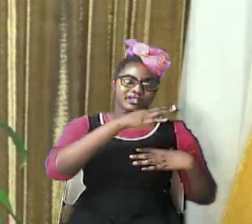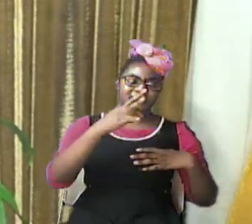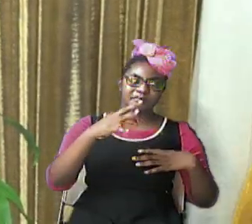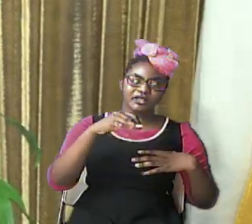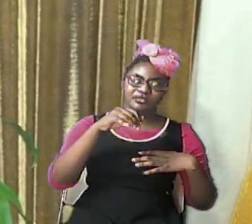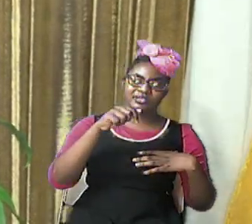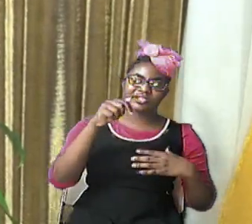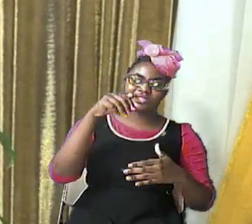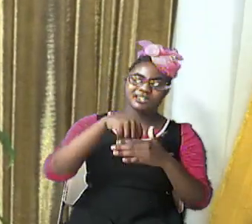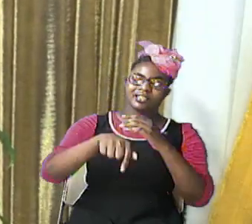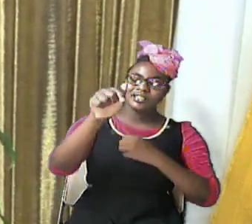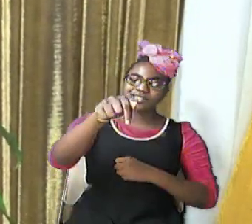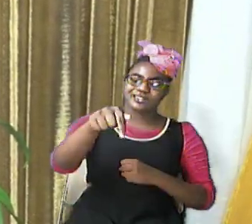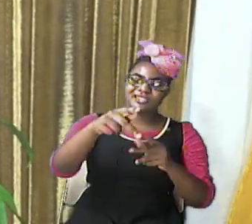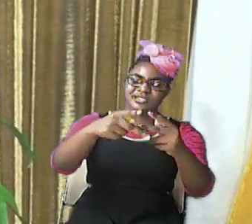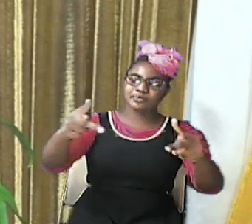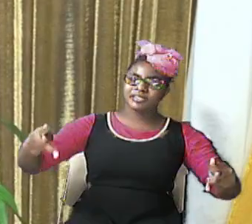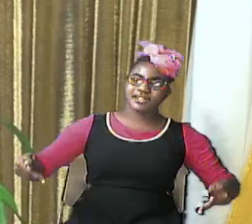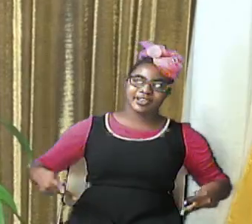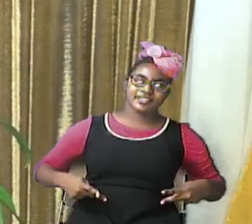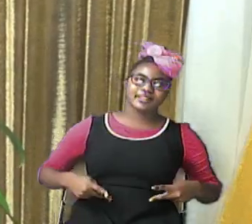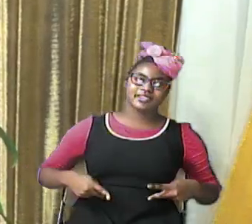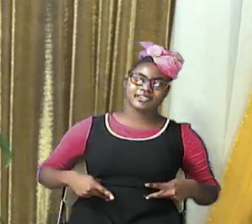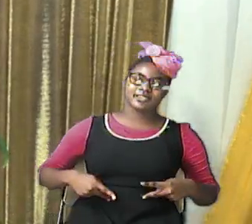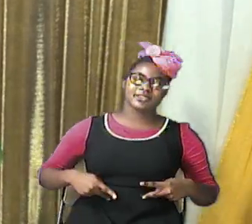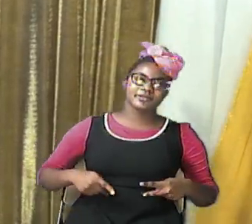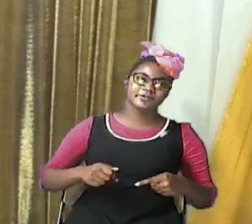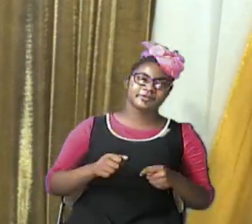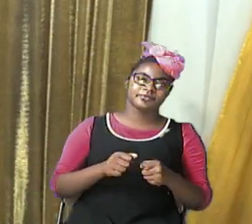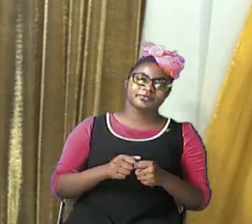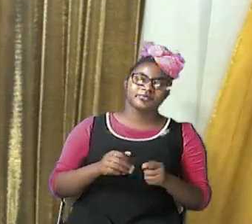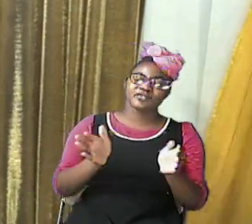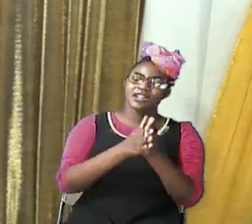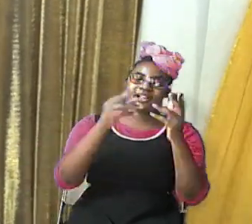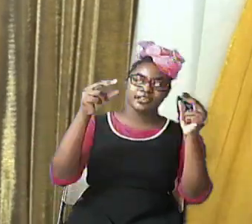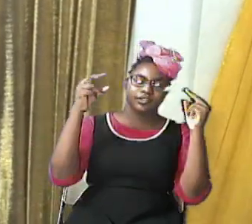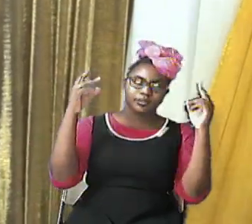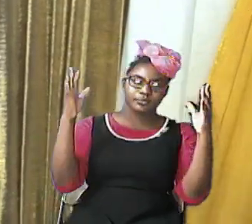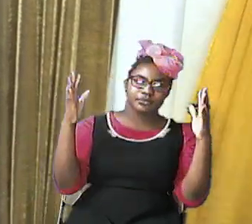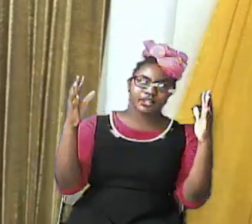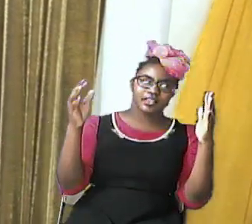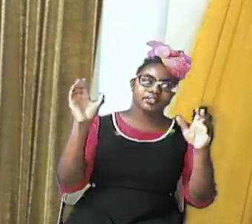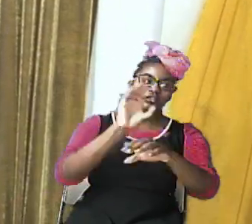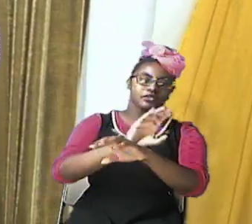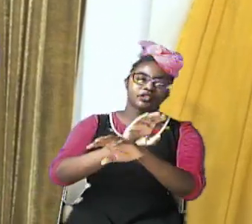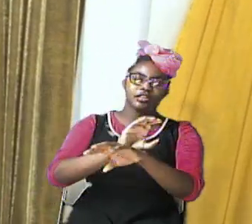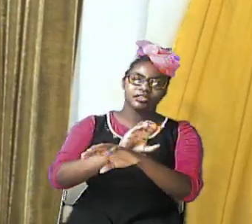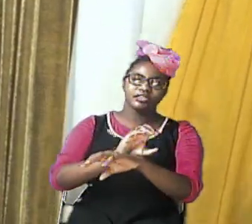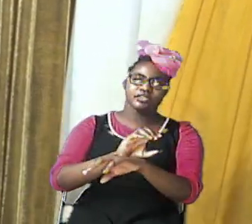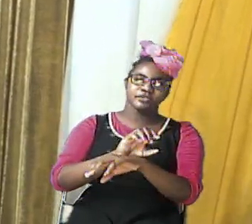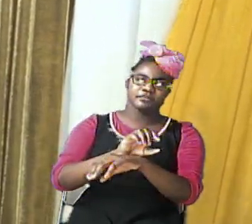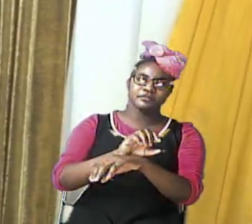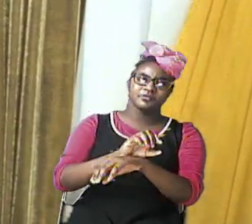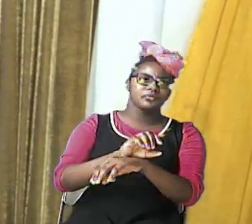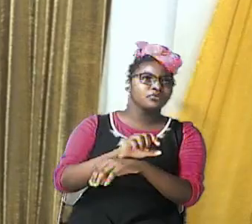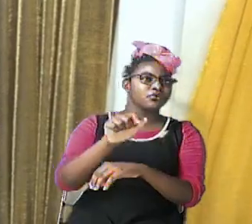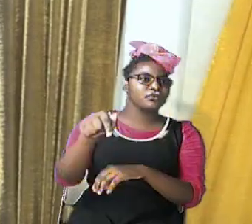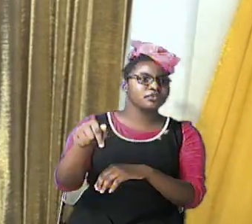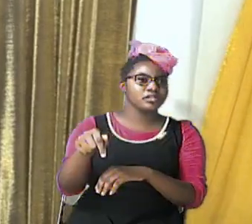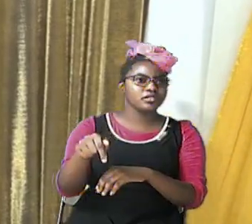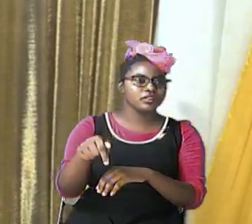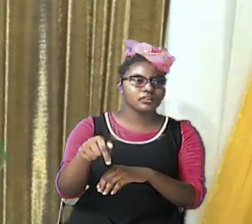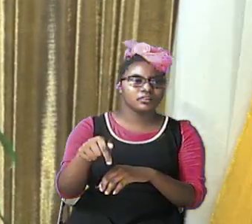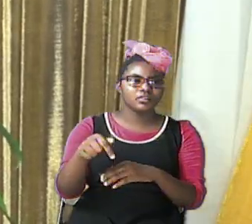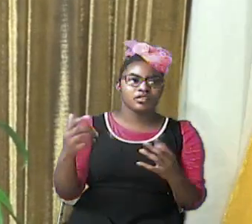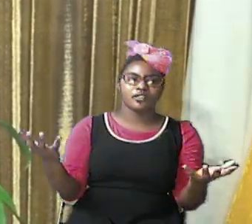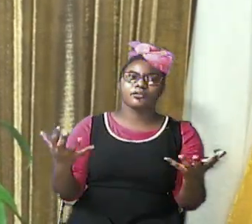this place this morning. Oh, my God. Hallelujah. Church, this is just a foretaste of things to